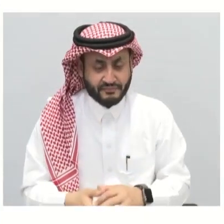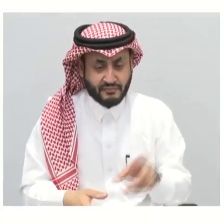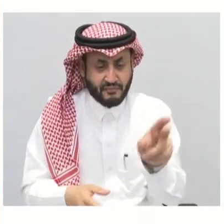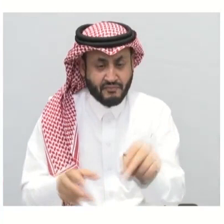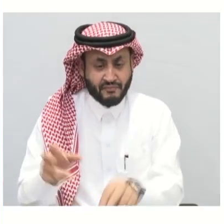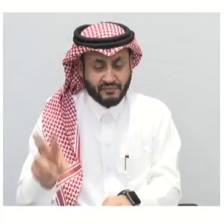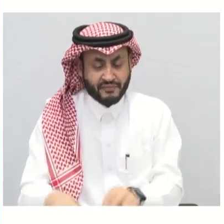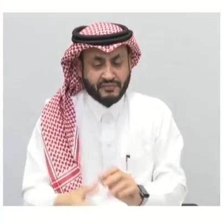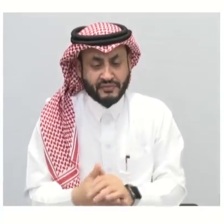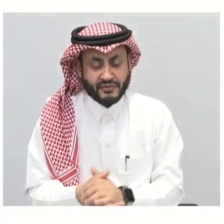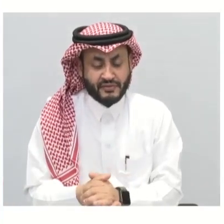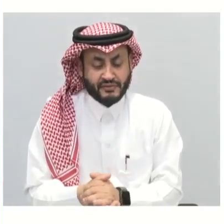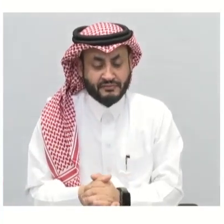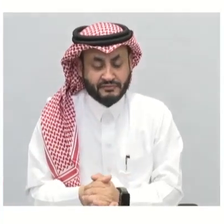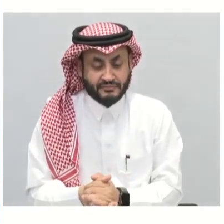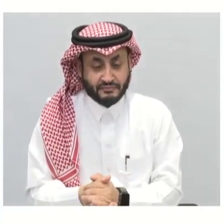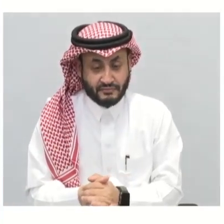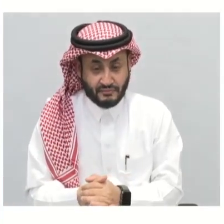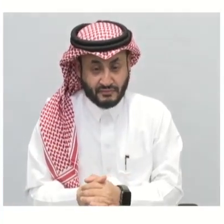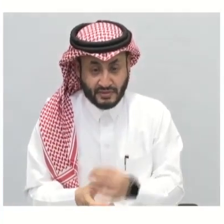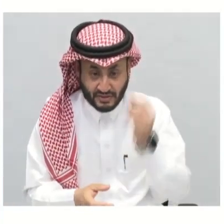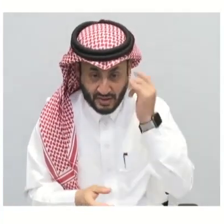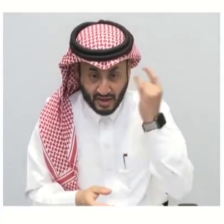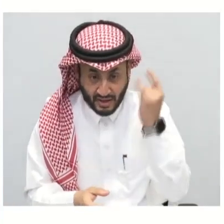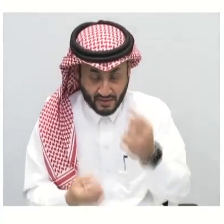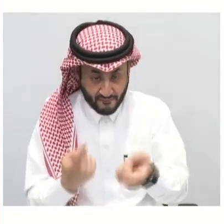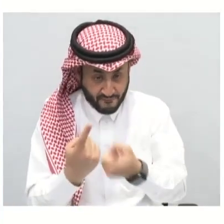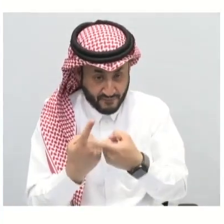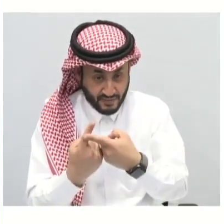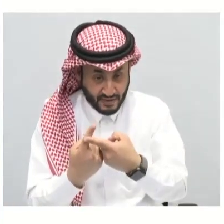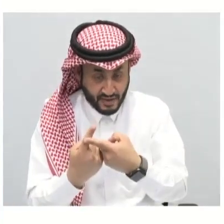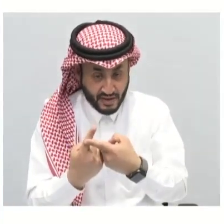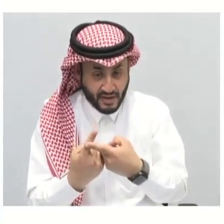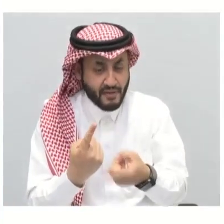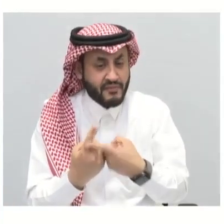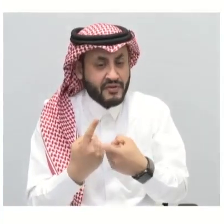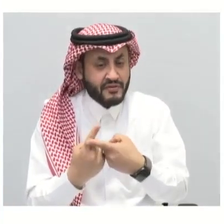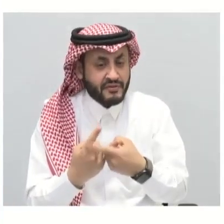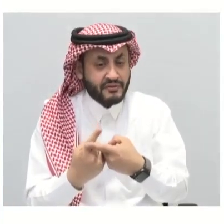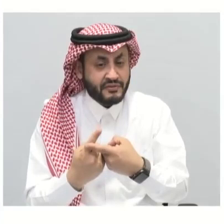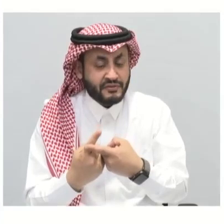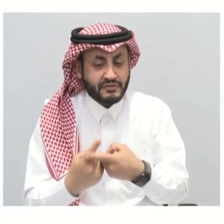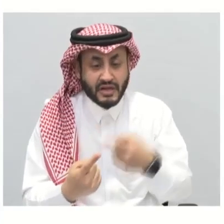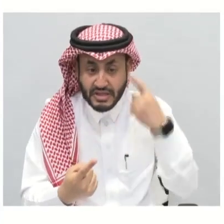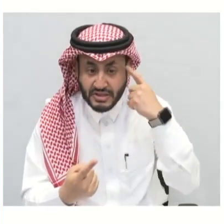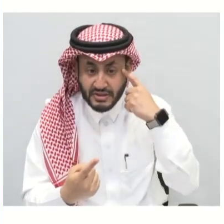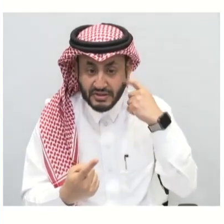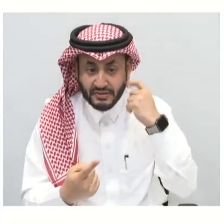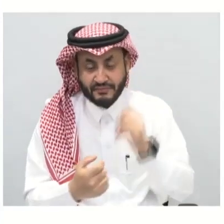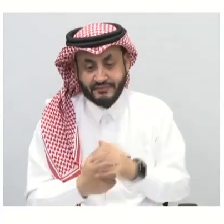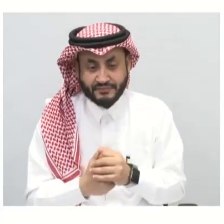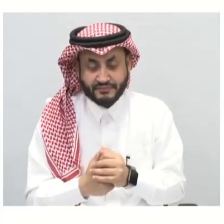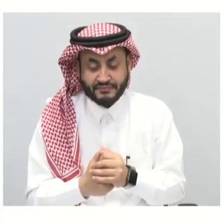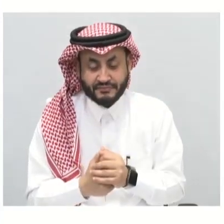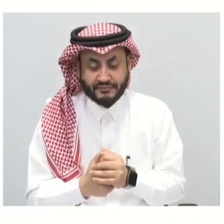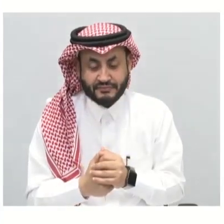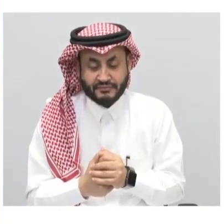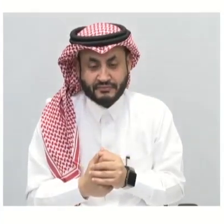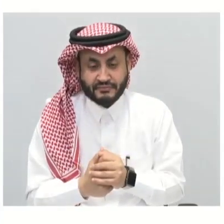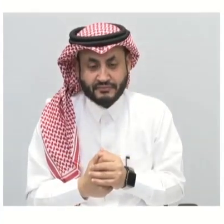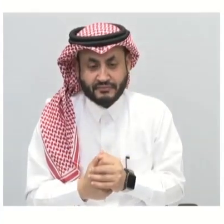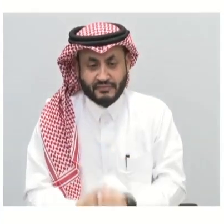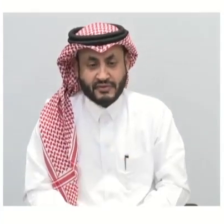actions. So it's very important that we started with Sunday, okay? So what is he doing, for example, on